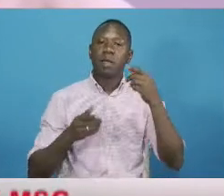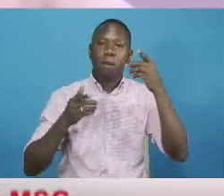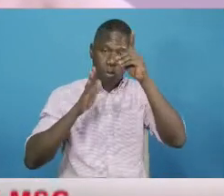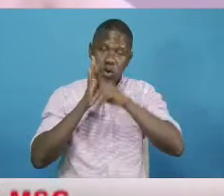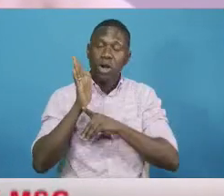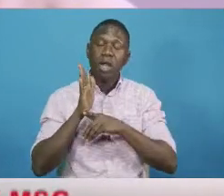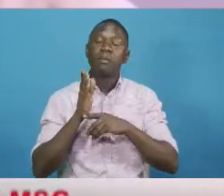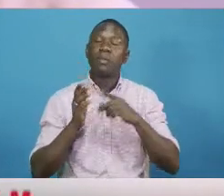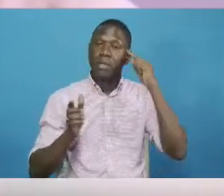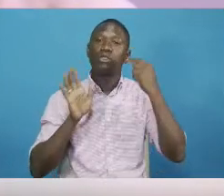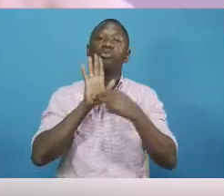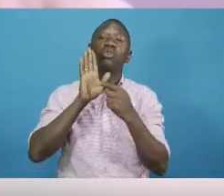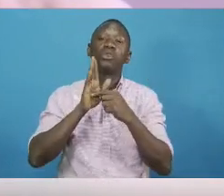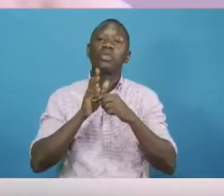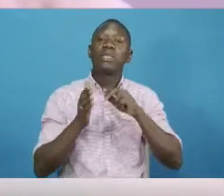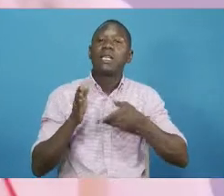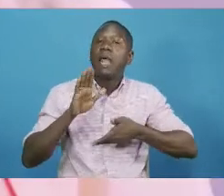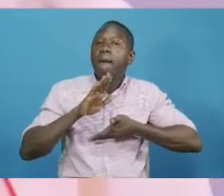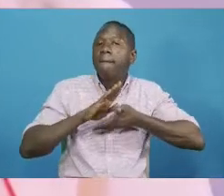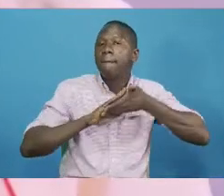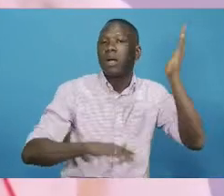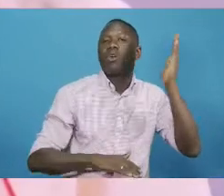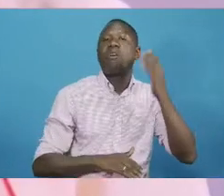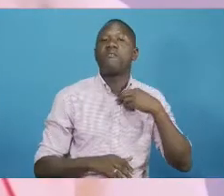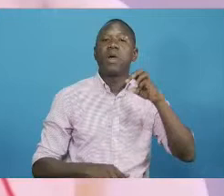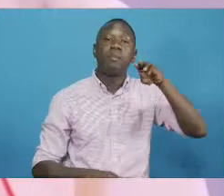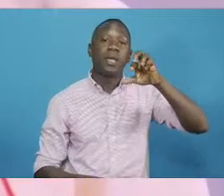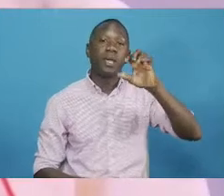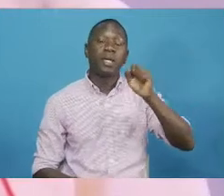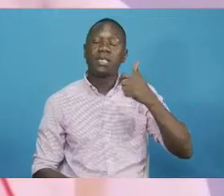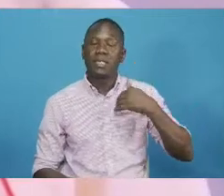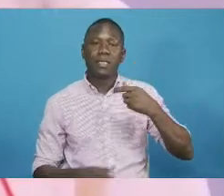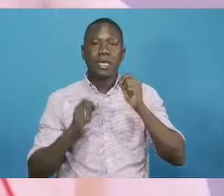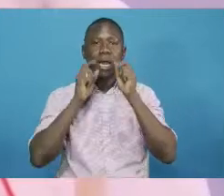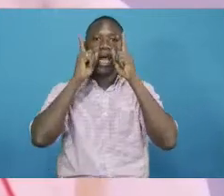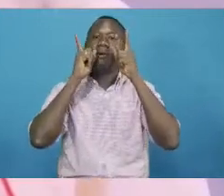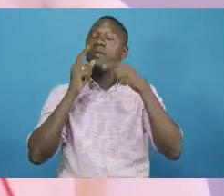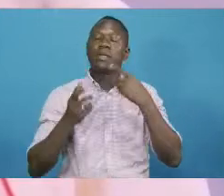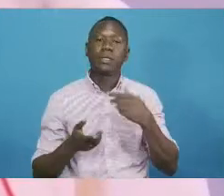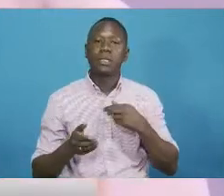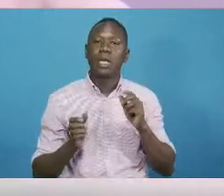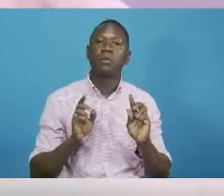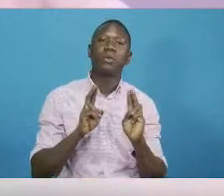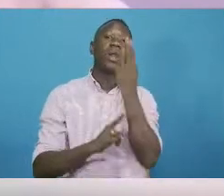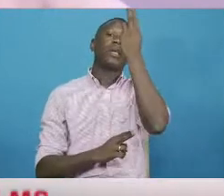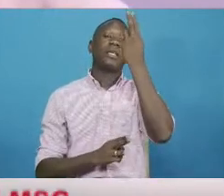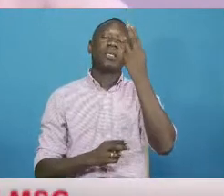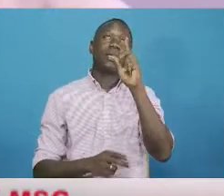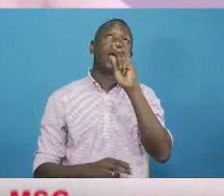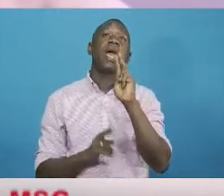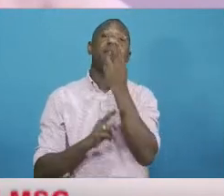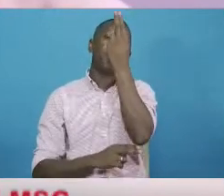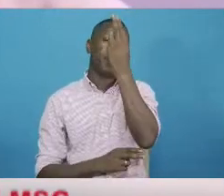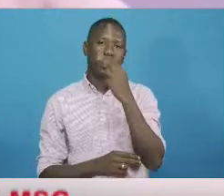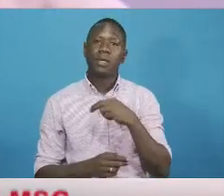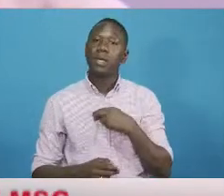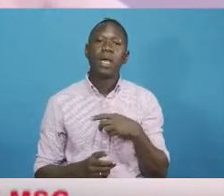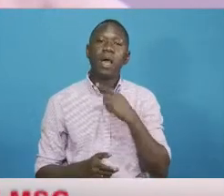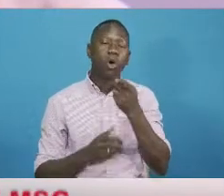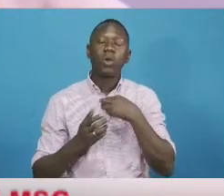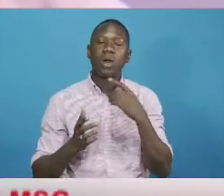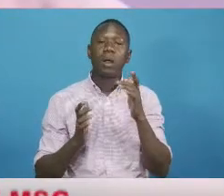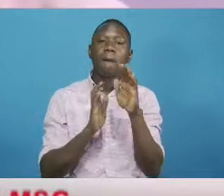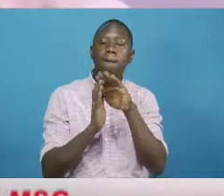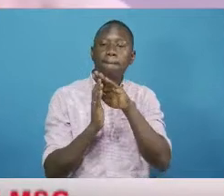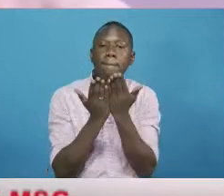the departure of Mary from this life and the assumption of her body into heaven. The oral and biblical accounts of Mary's life